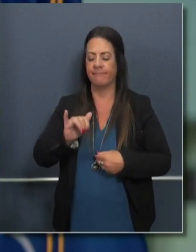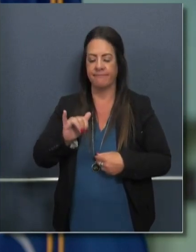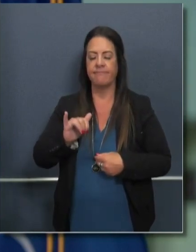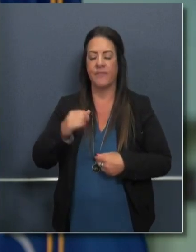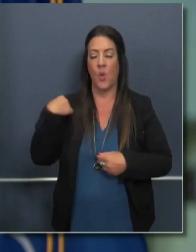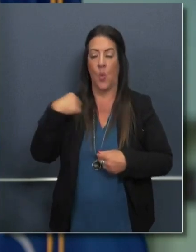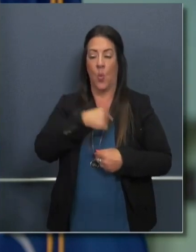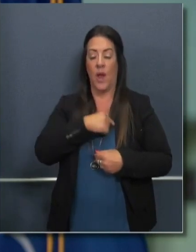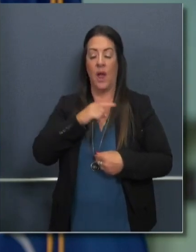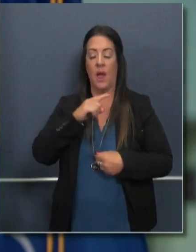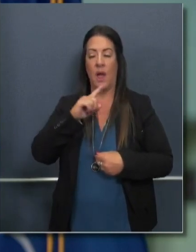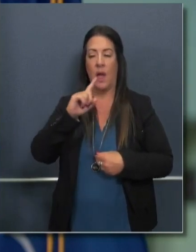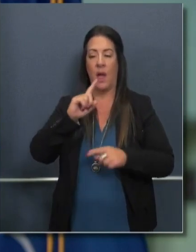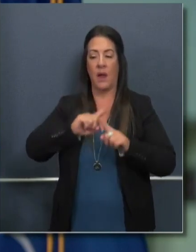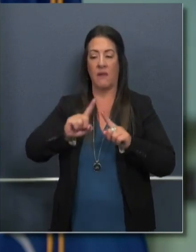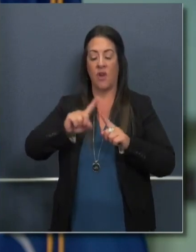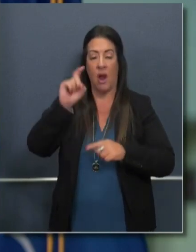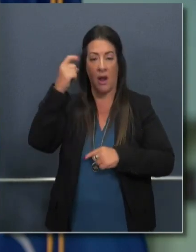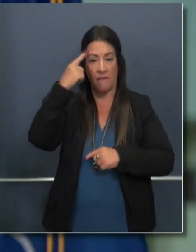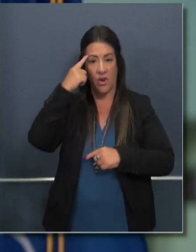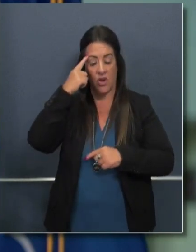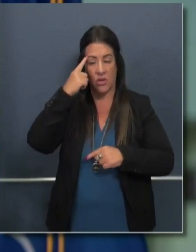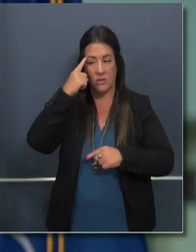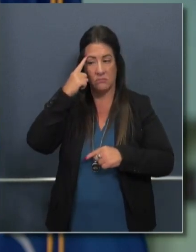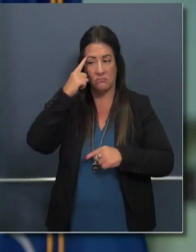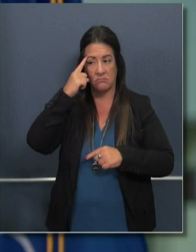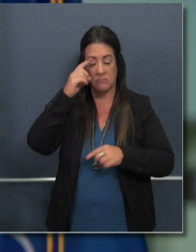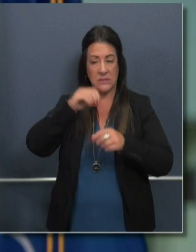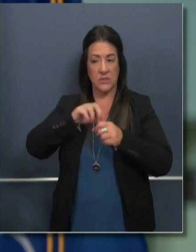we're not humbled, we should be.